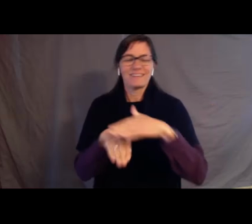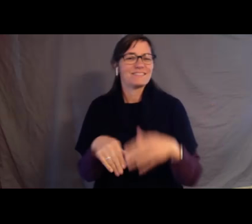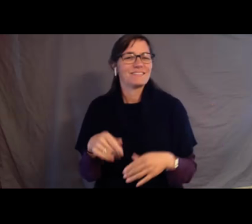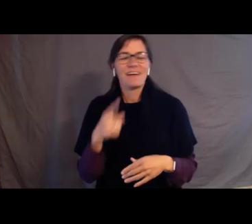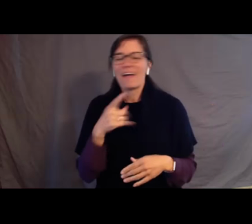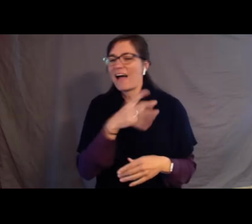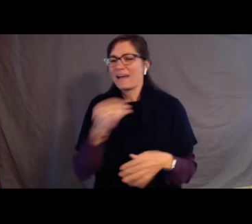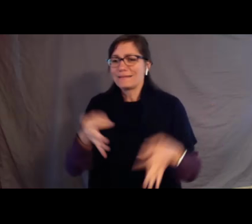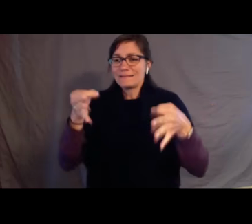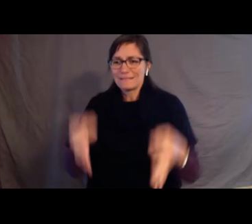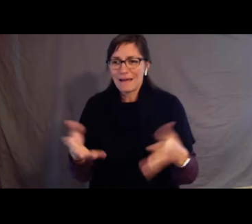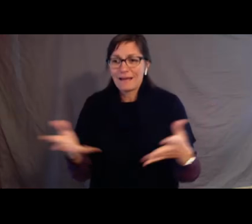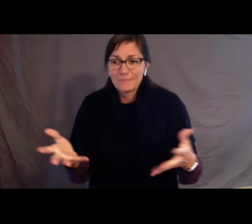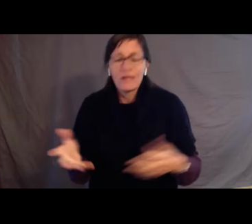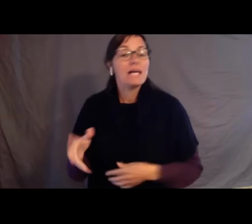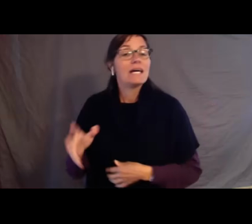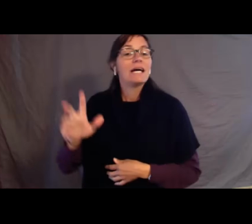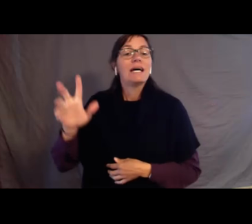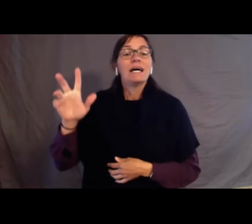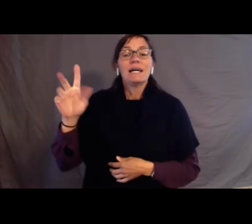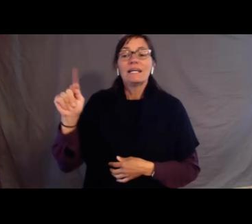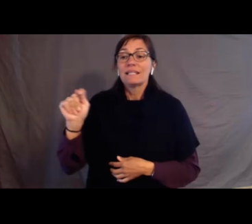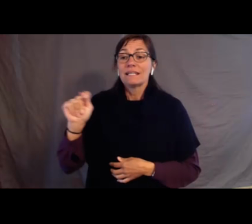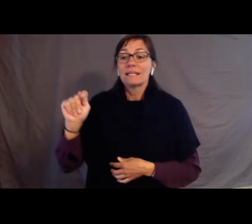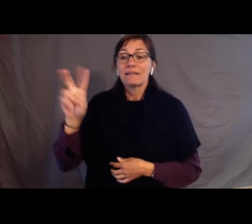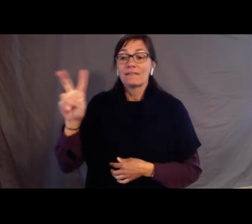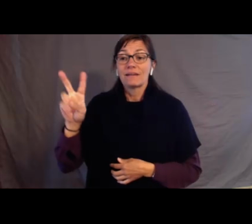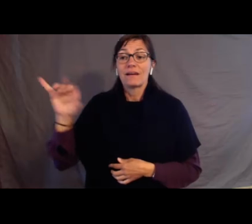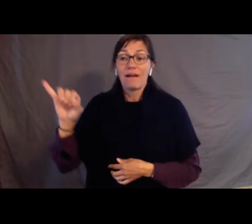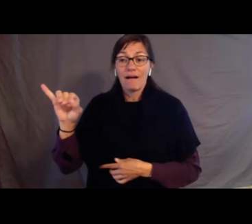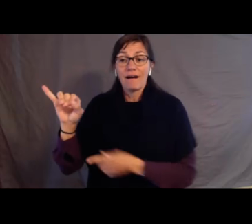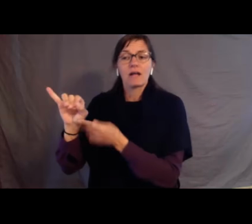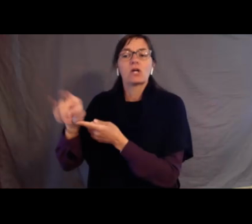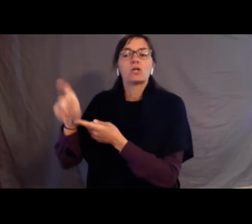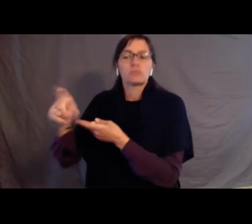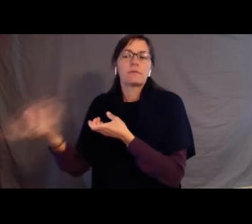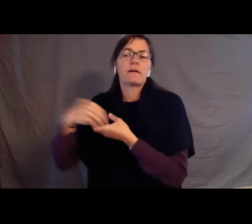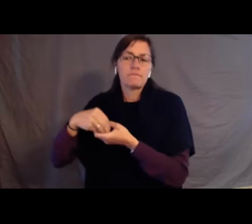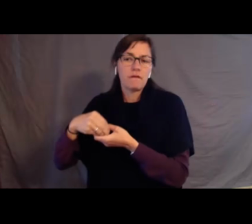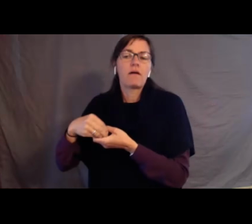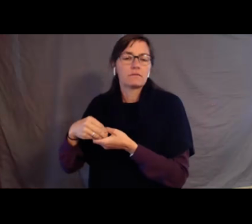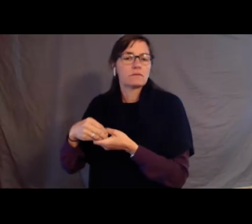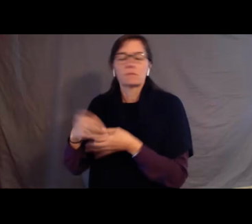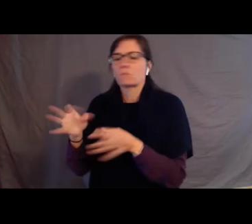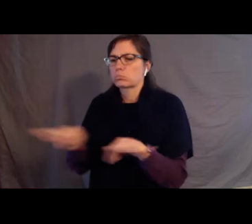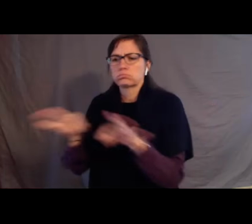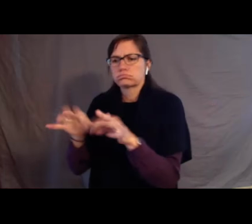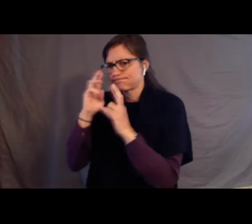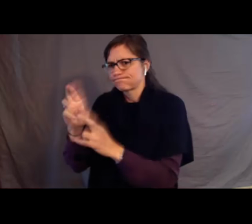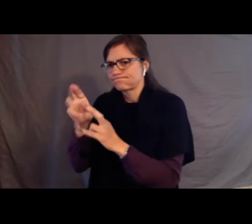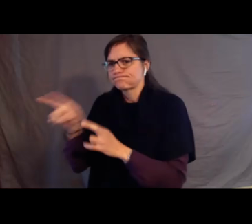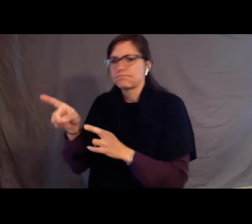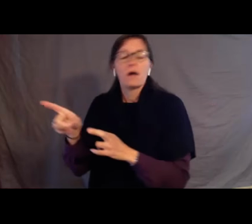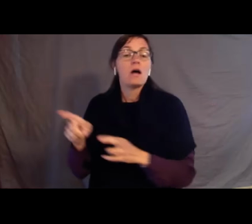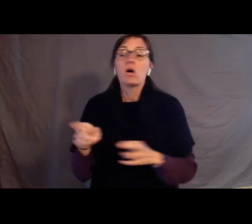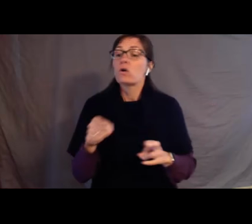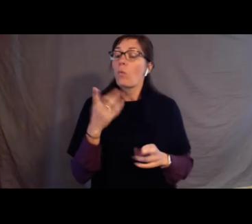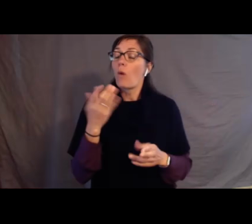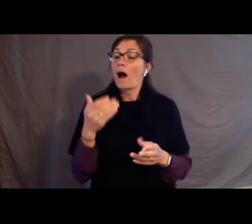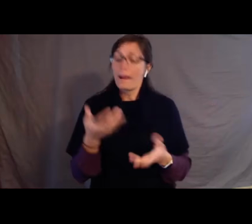process. Your TVI should be an integral part of the decision-making process, everything from positioning materials